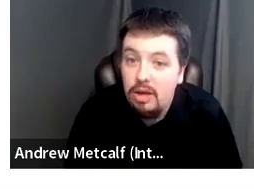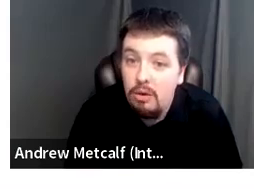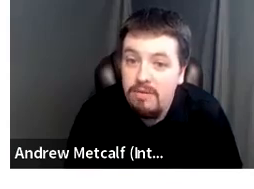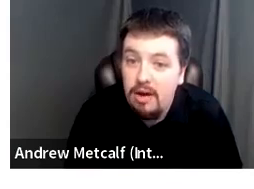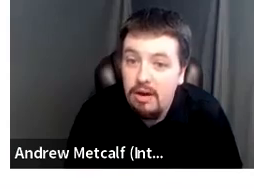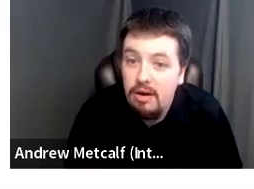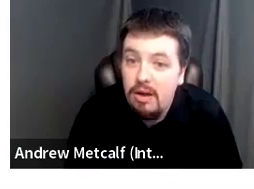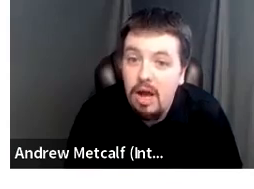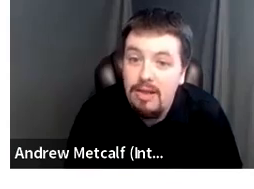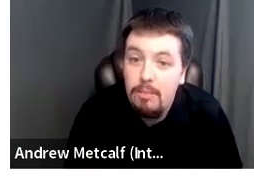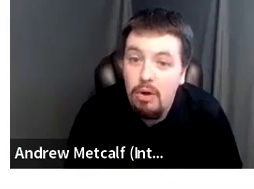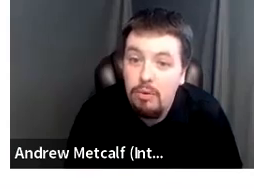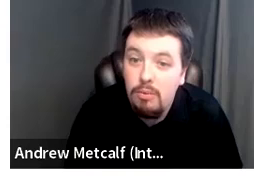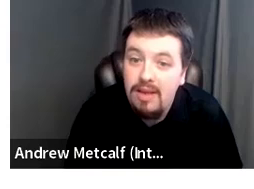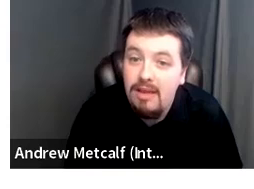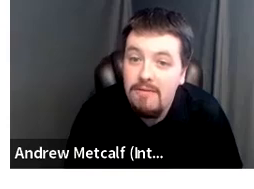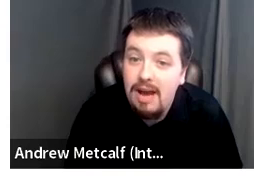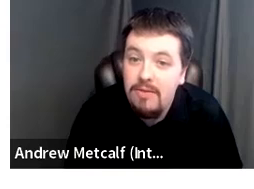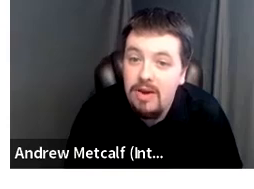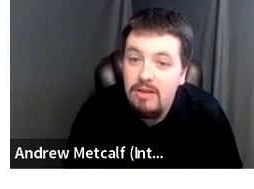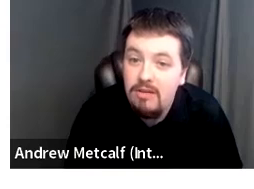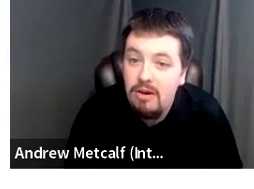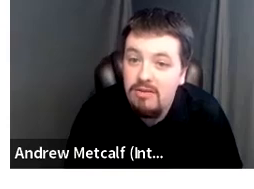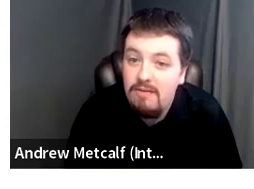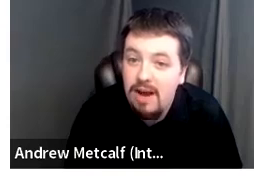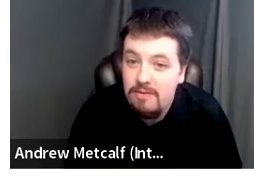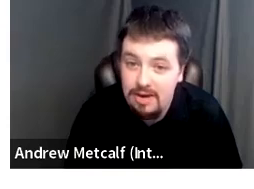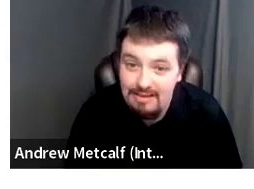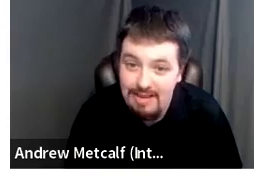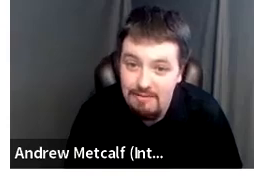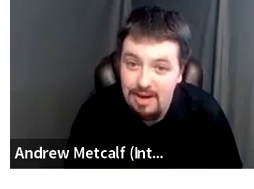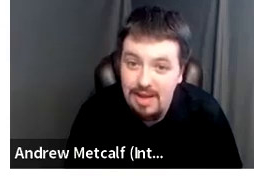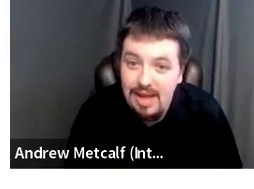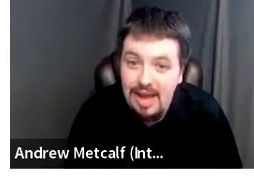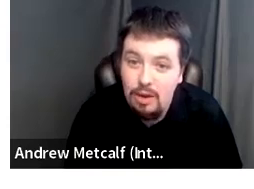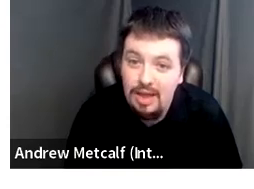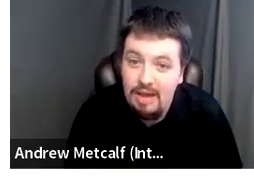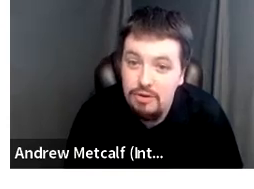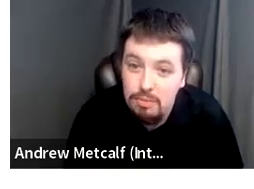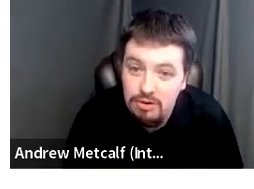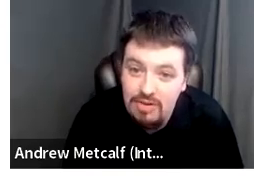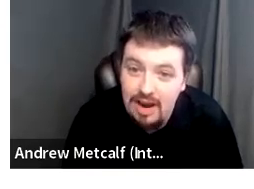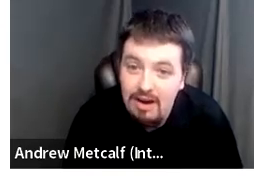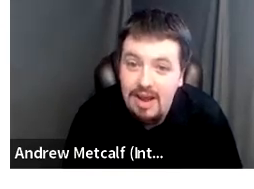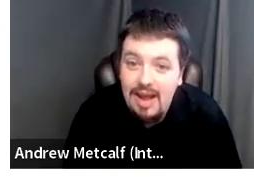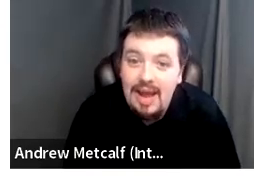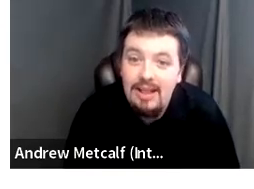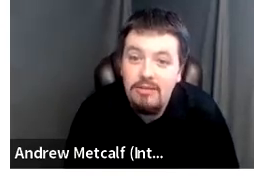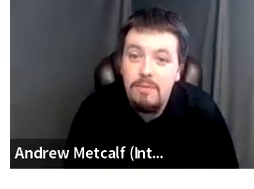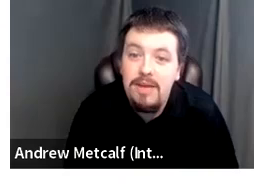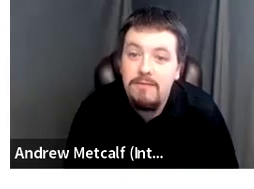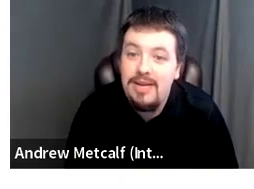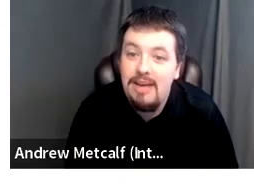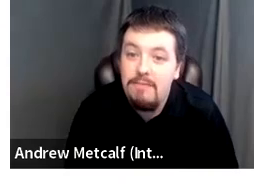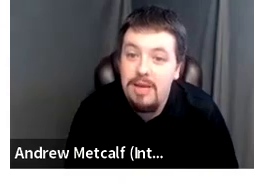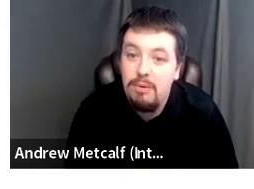going to be in the Culp Center, in the ballroom. It's at 5:30 this Thursday, 5:30 to 7, and we'll have interpreters there. And it's